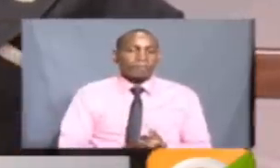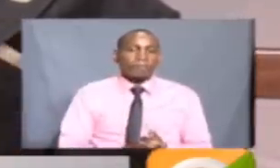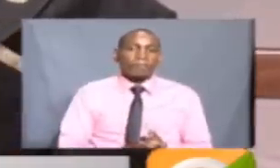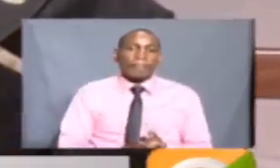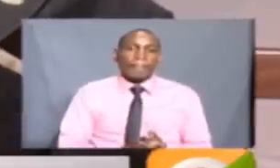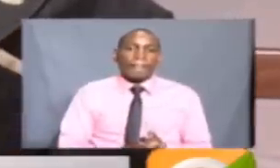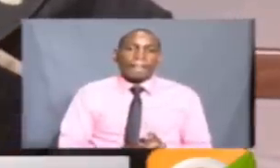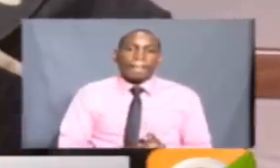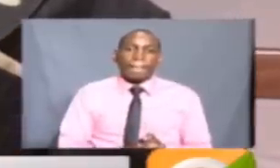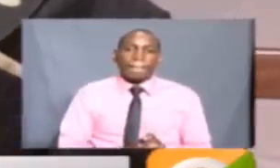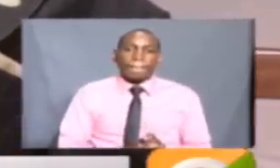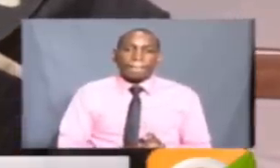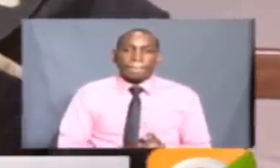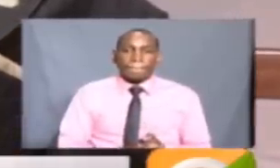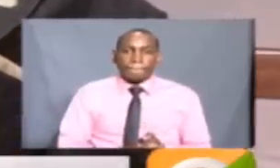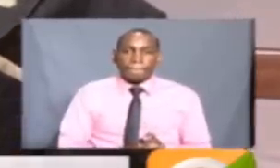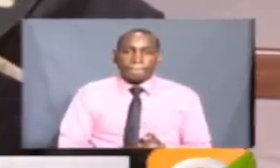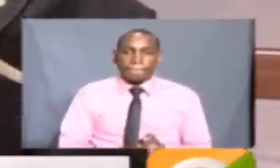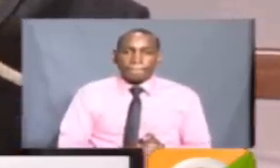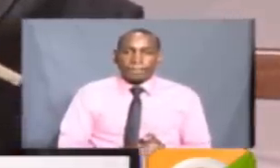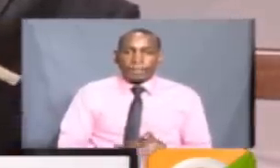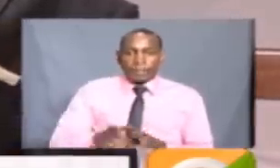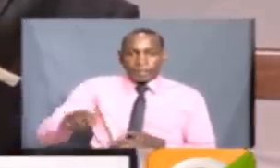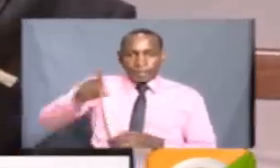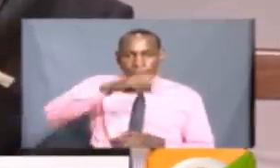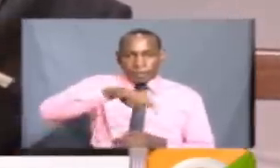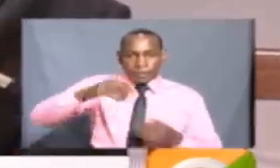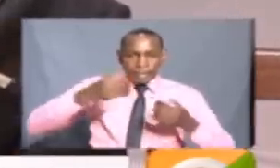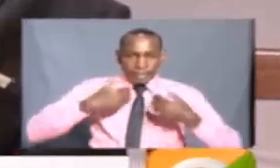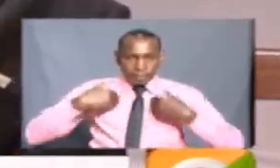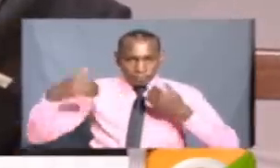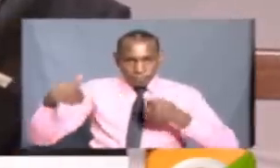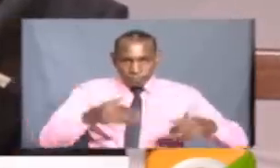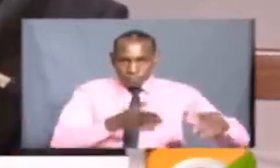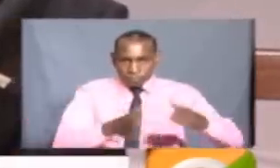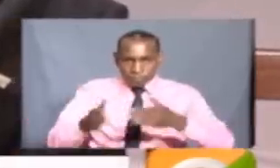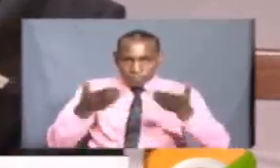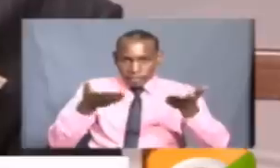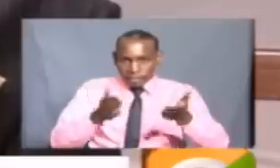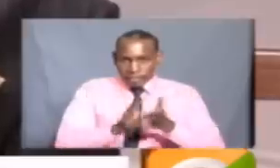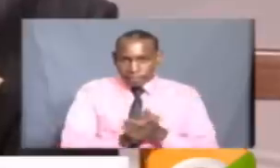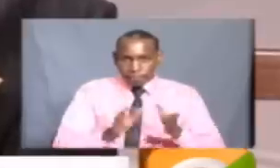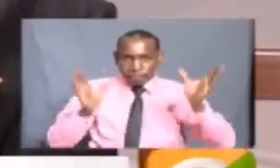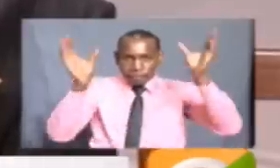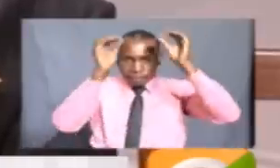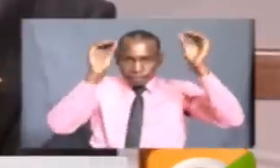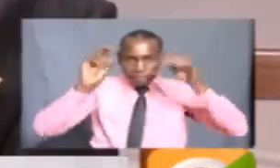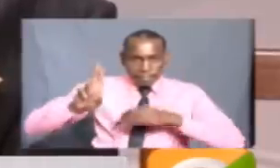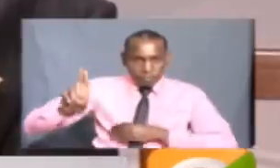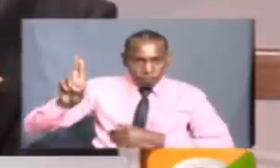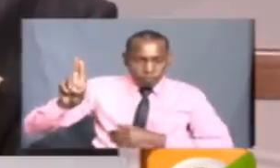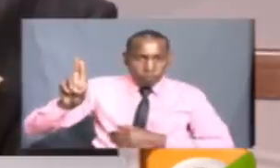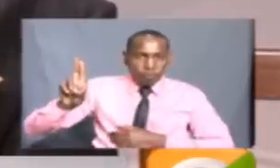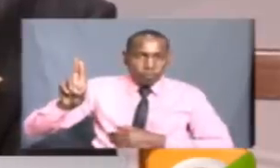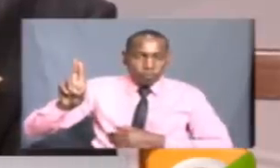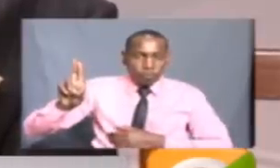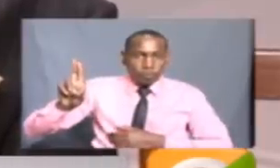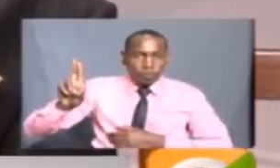We have got an opportunity here for President Uhuru Kenyatta